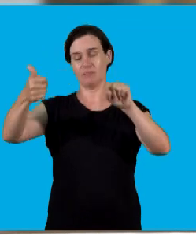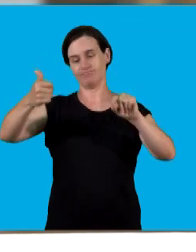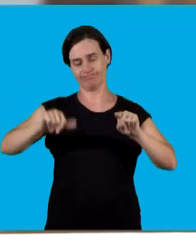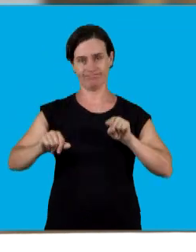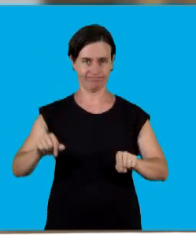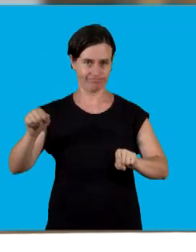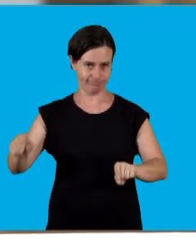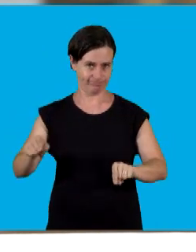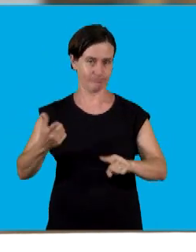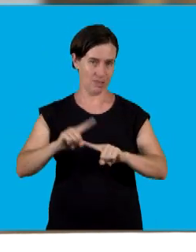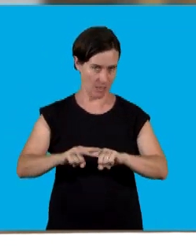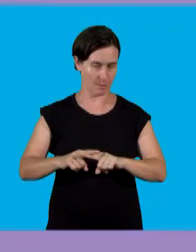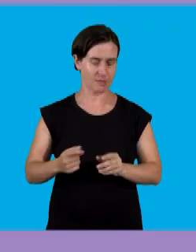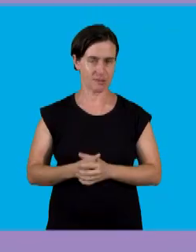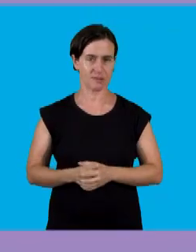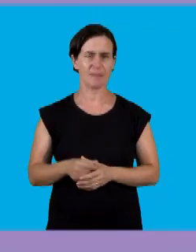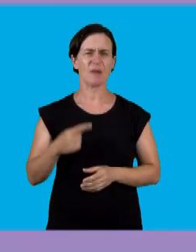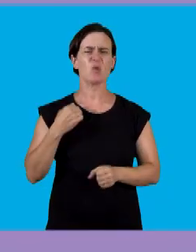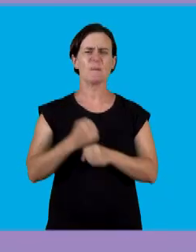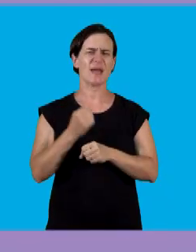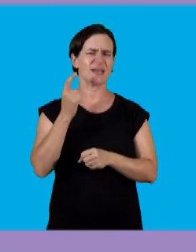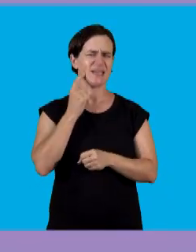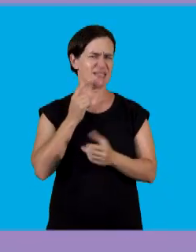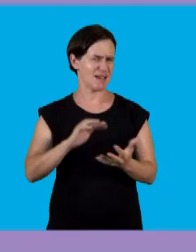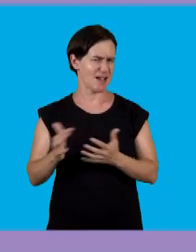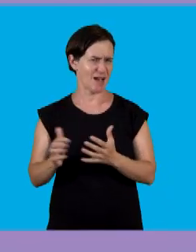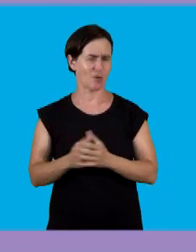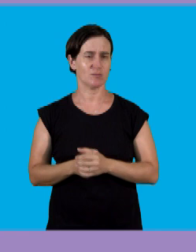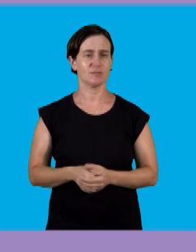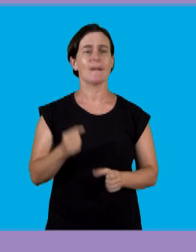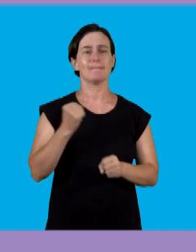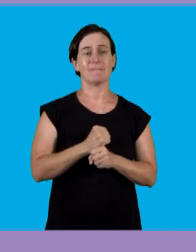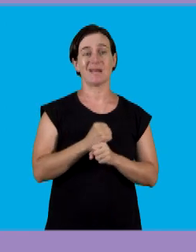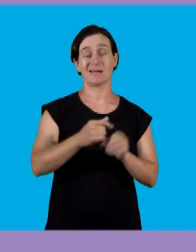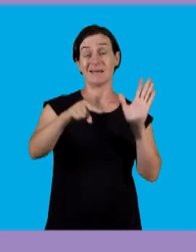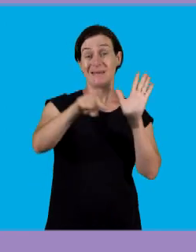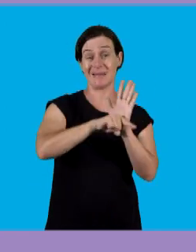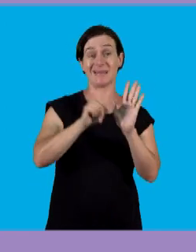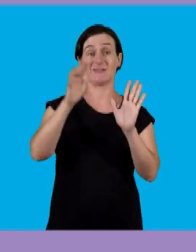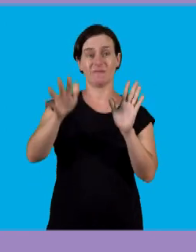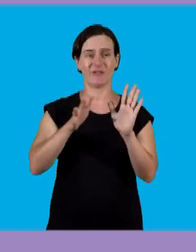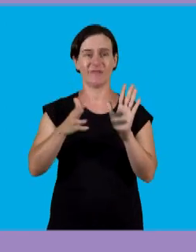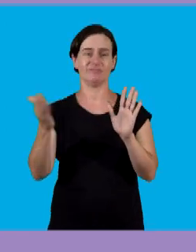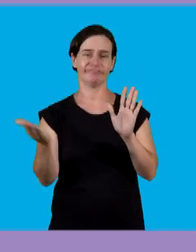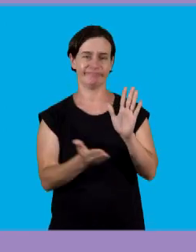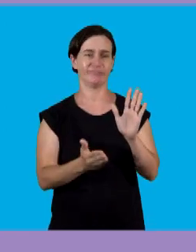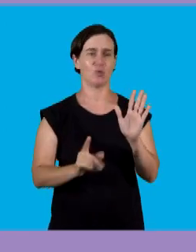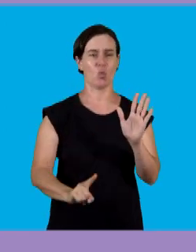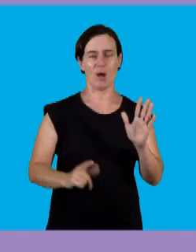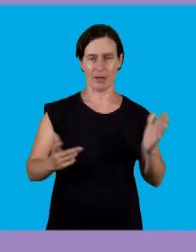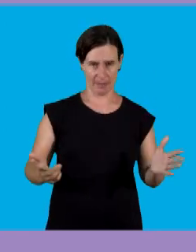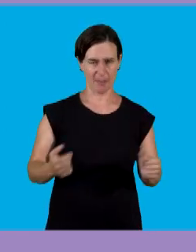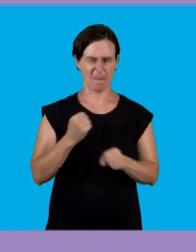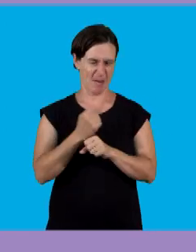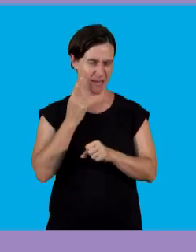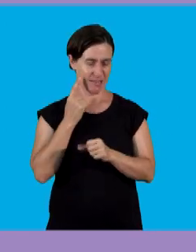to make this easier for ourselves, we can just write that negative 15 as a fraction.